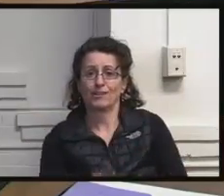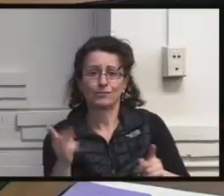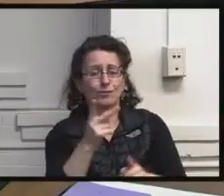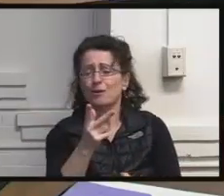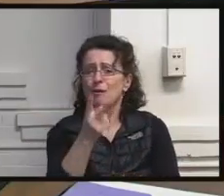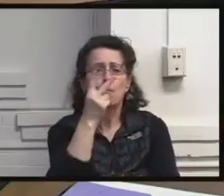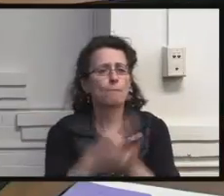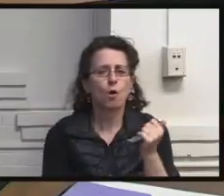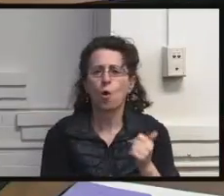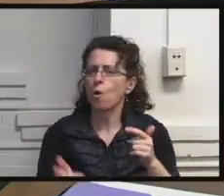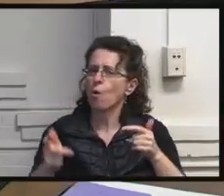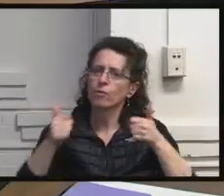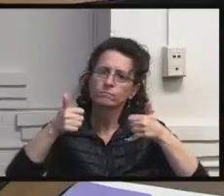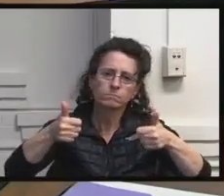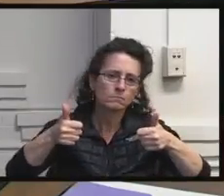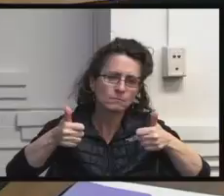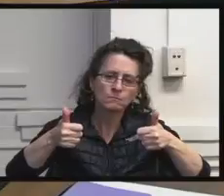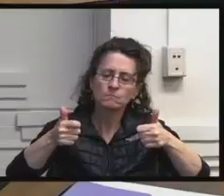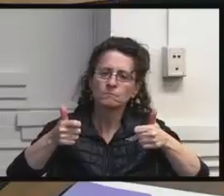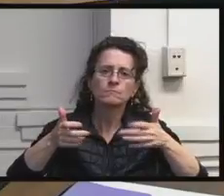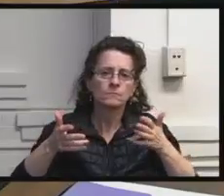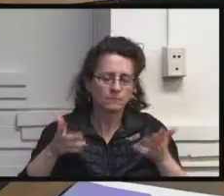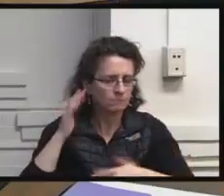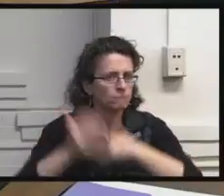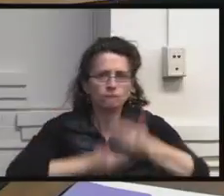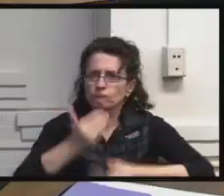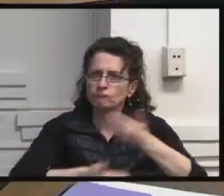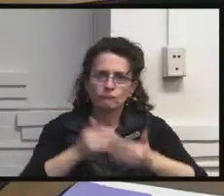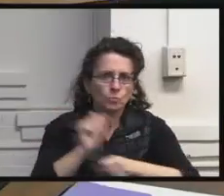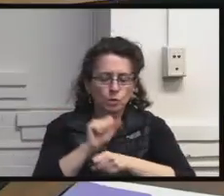contracting support team in this that's making it happen,